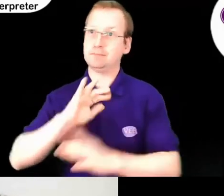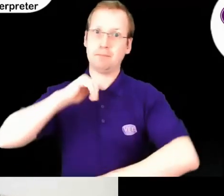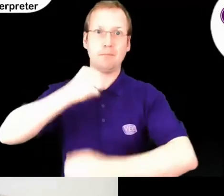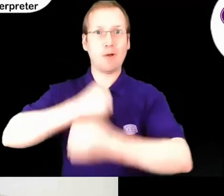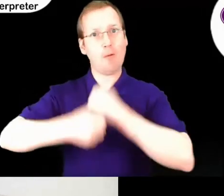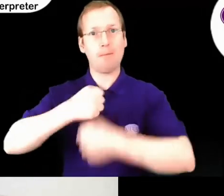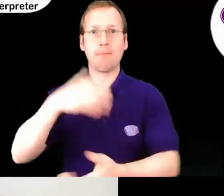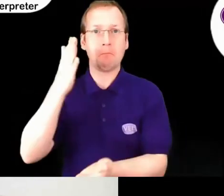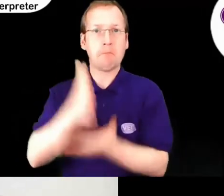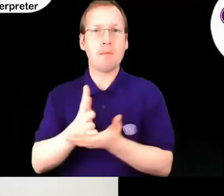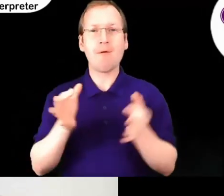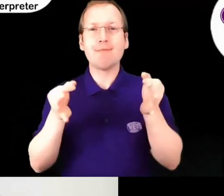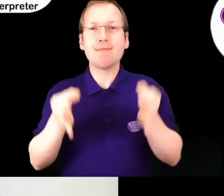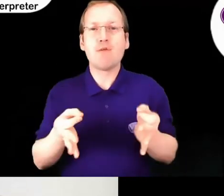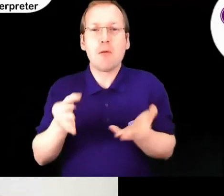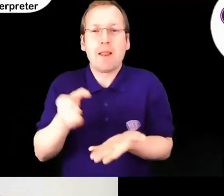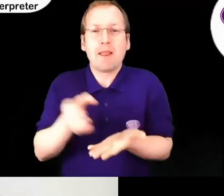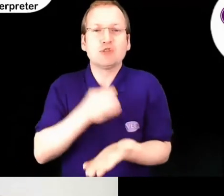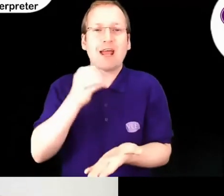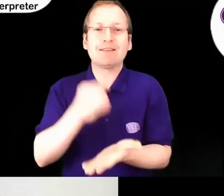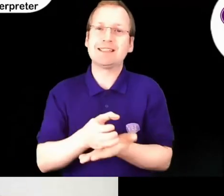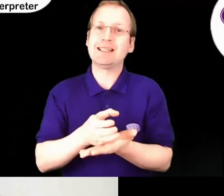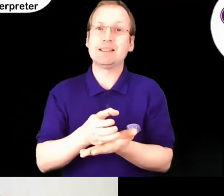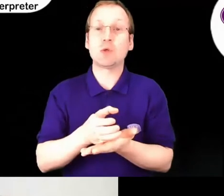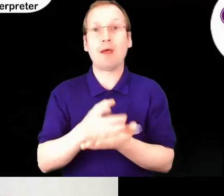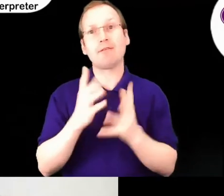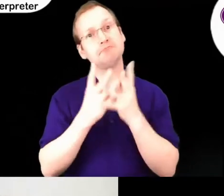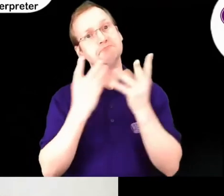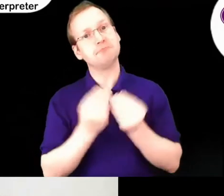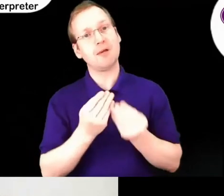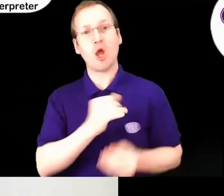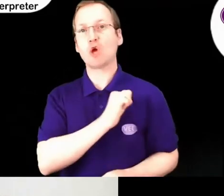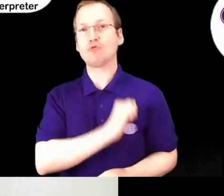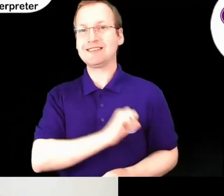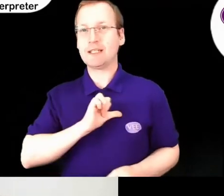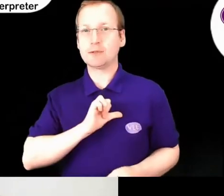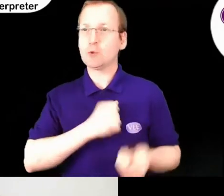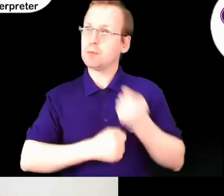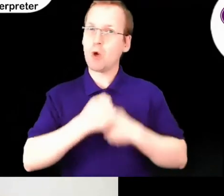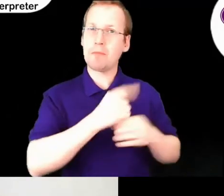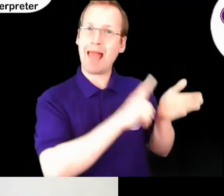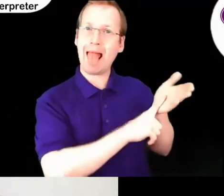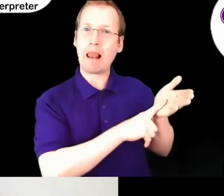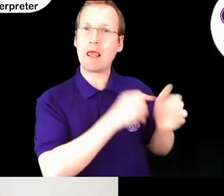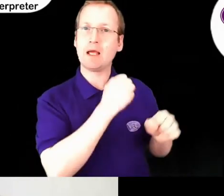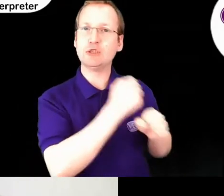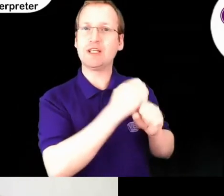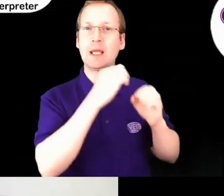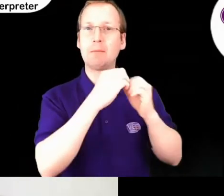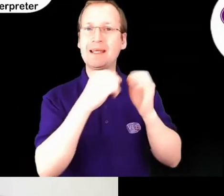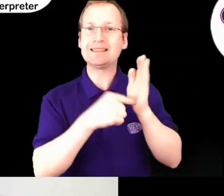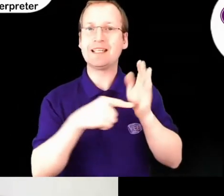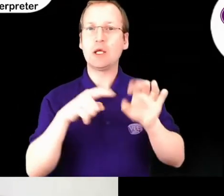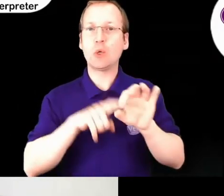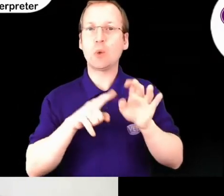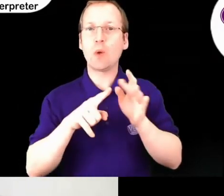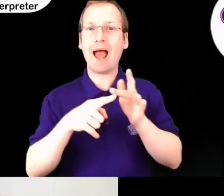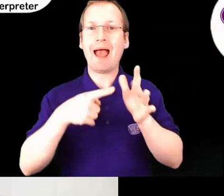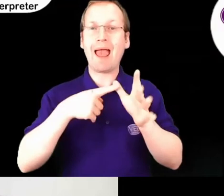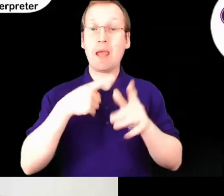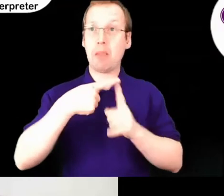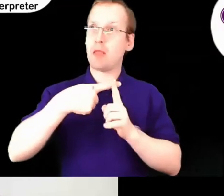So as a result, we've asked several notable Christians who identify as LGBTQIA+, or as allies, to